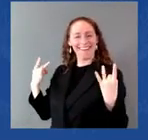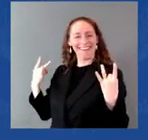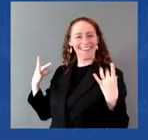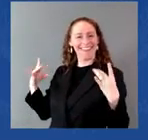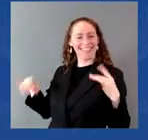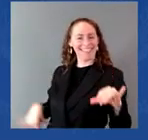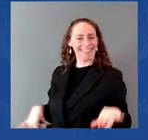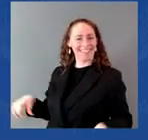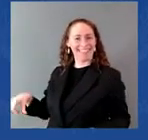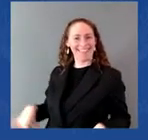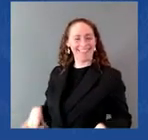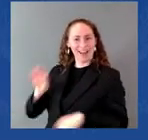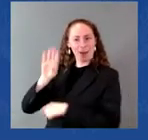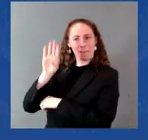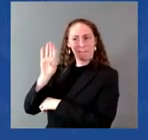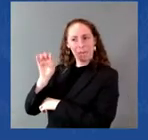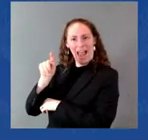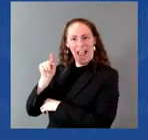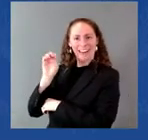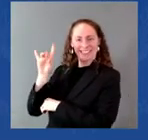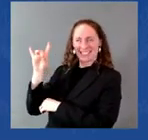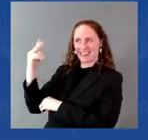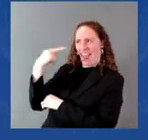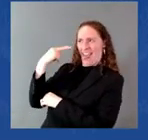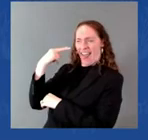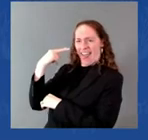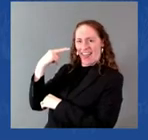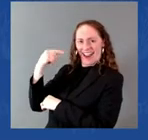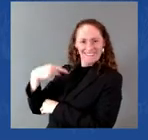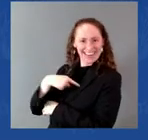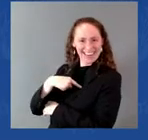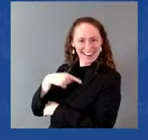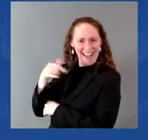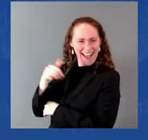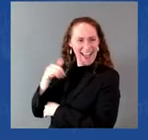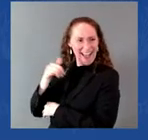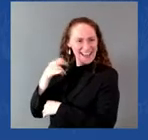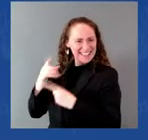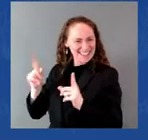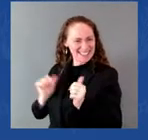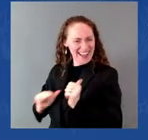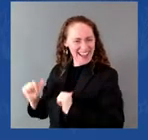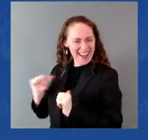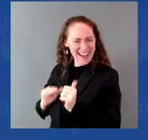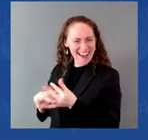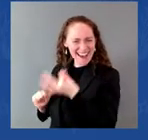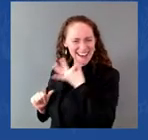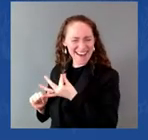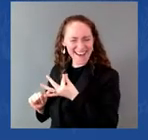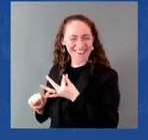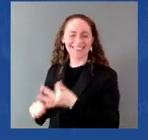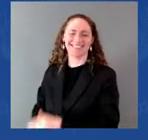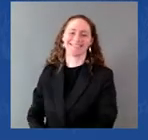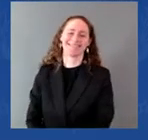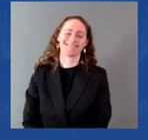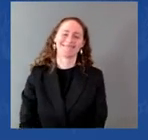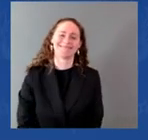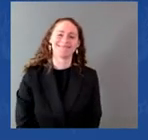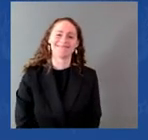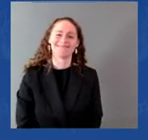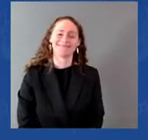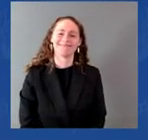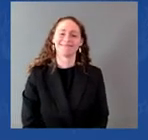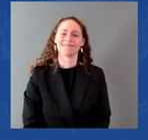You're a performer without peer, Bette, staying grounded with empathy and just connects with people and in all walks of